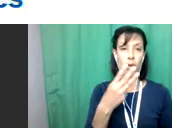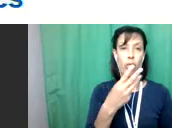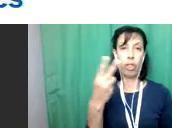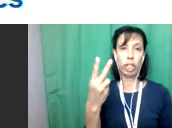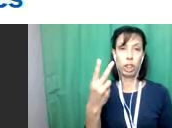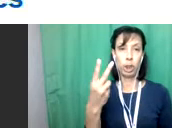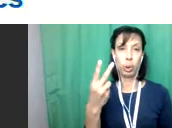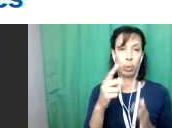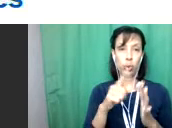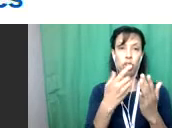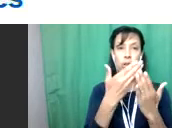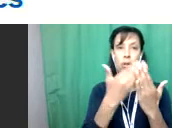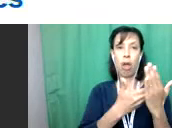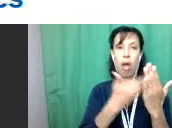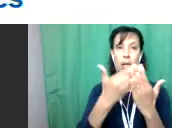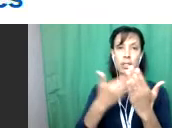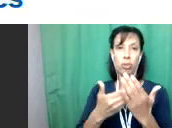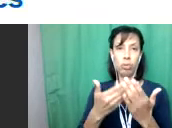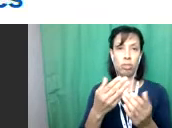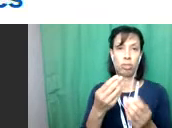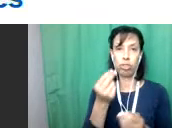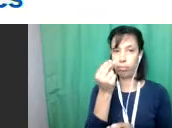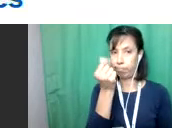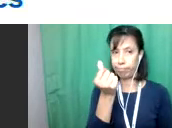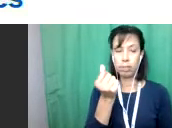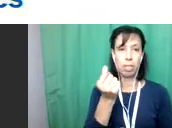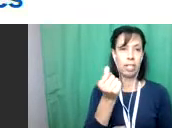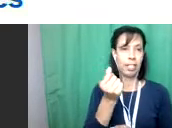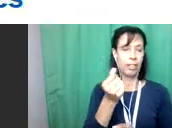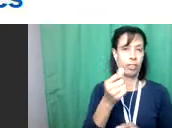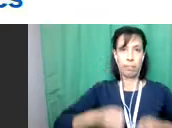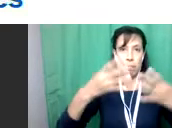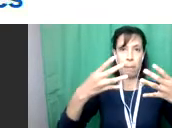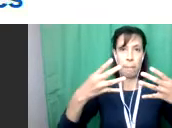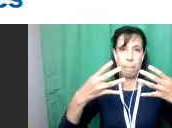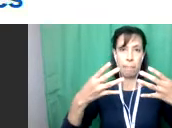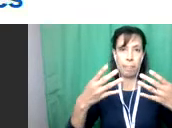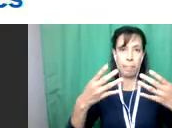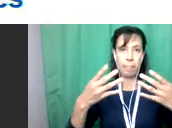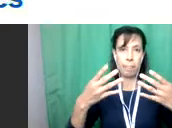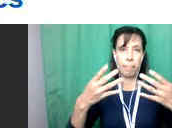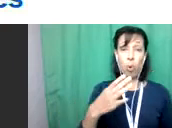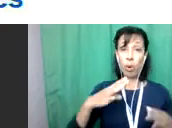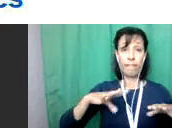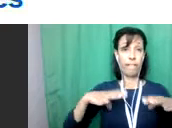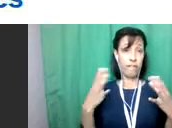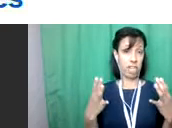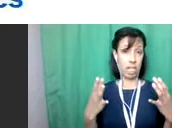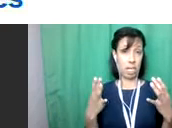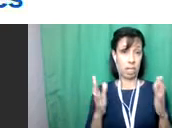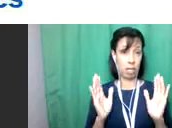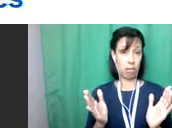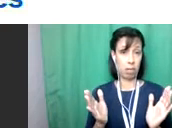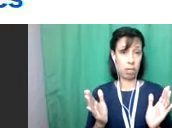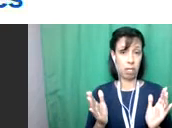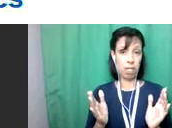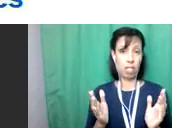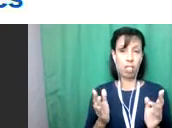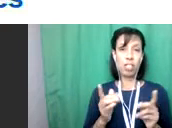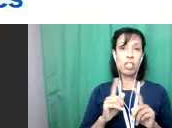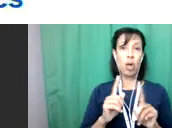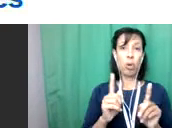journal articles, just like that. I'm not paying for any of this. These are all freebies. Okay, whatever you do, don't pay for a